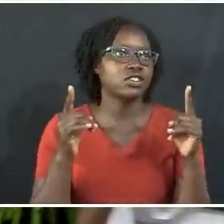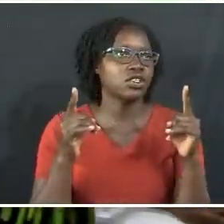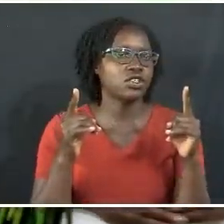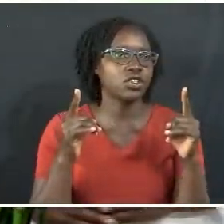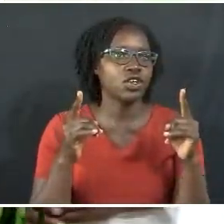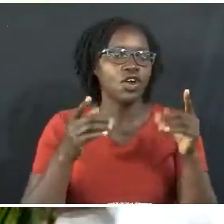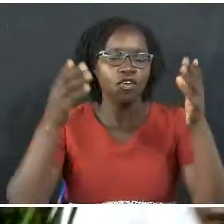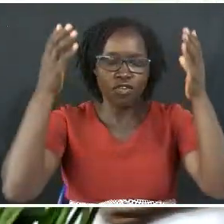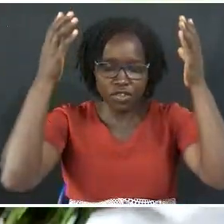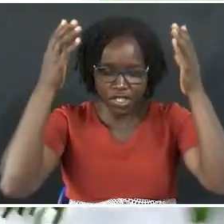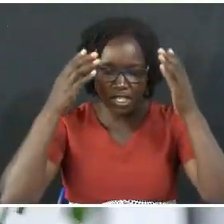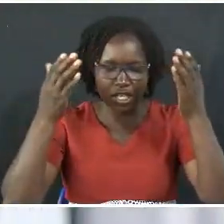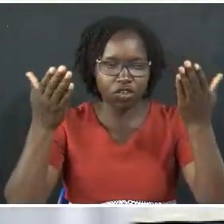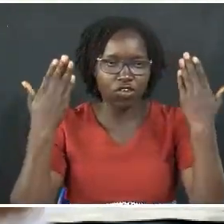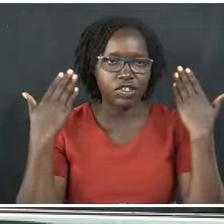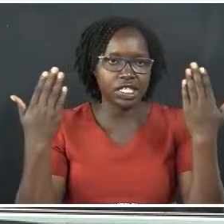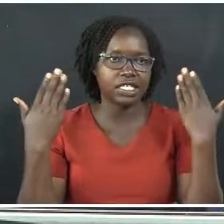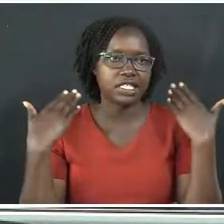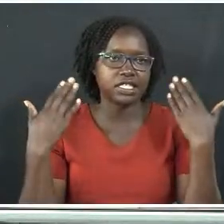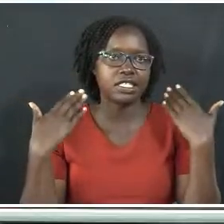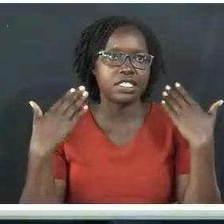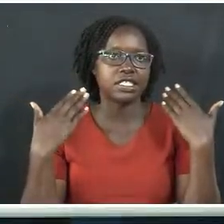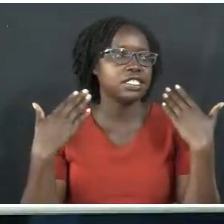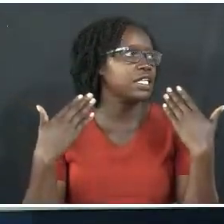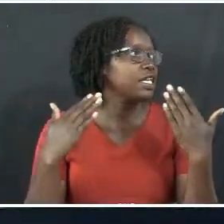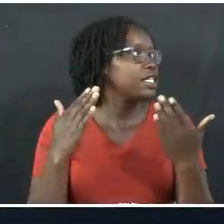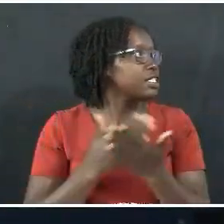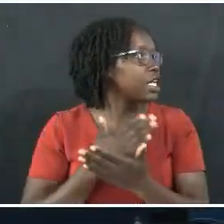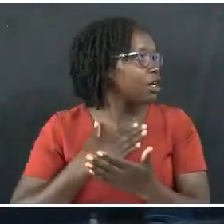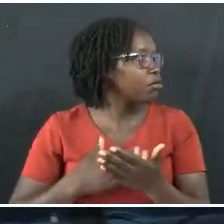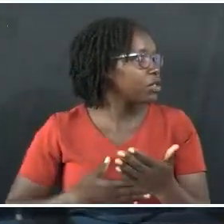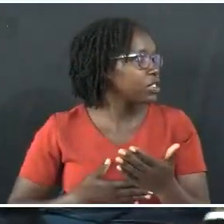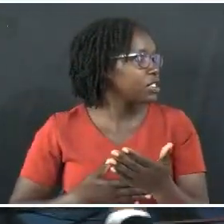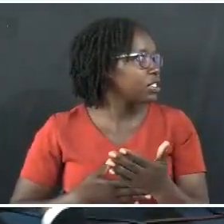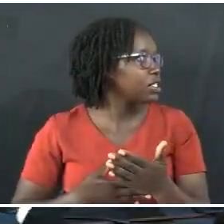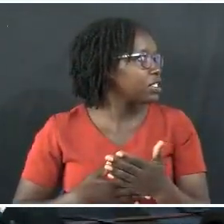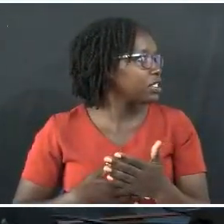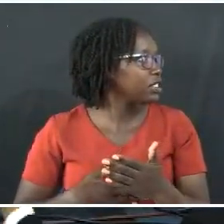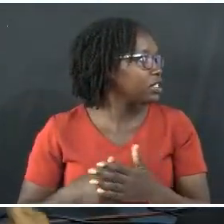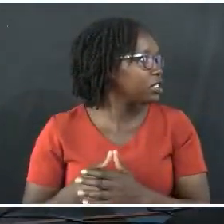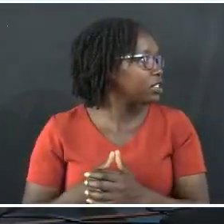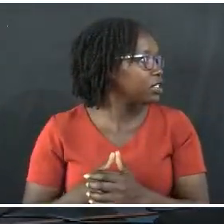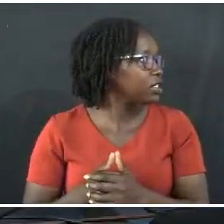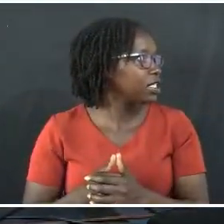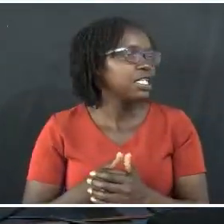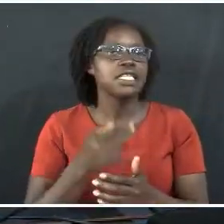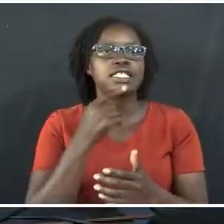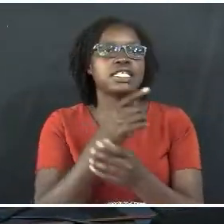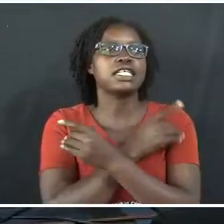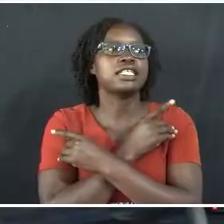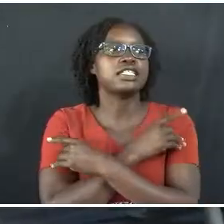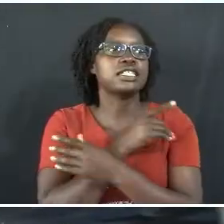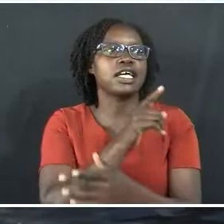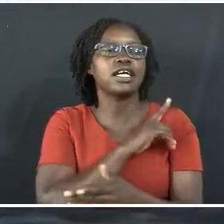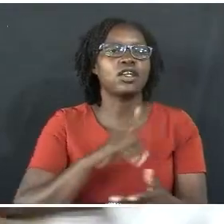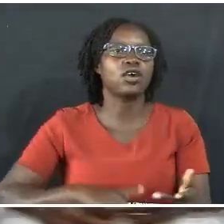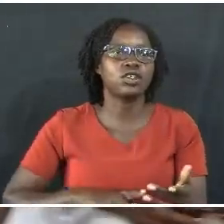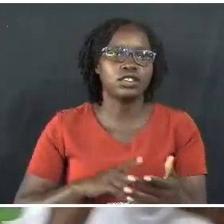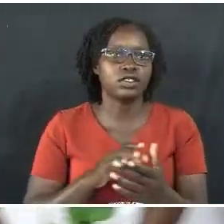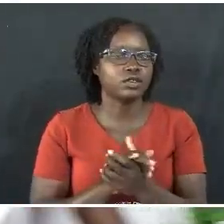for the crown of eternity. Do I have somebody here who wants to say, dear Lord, well